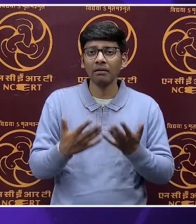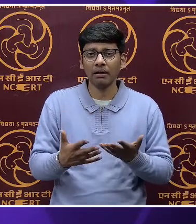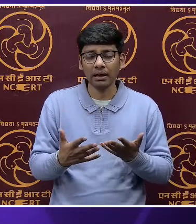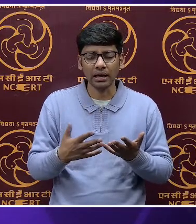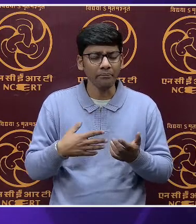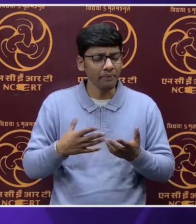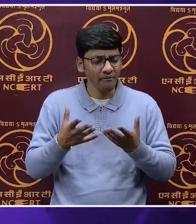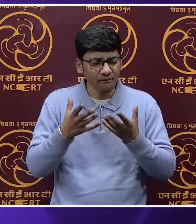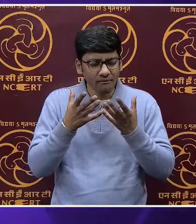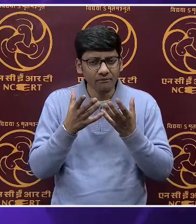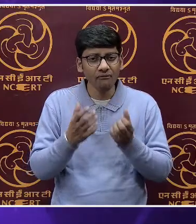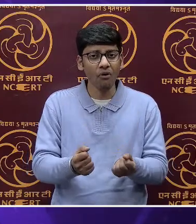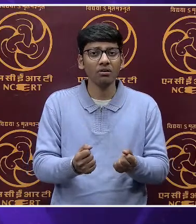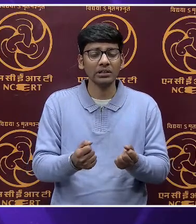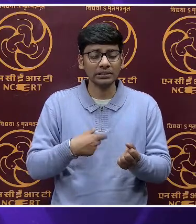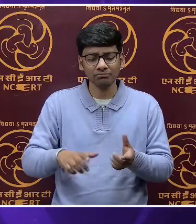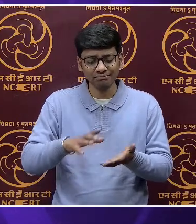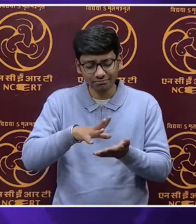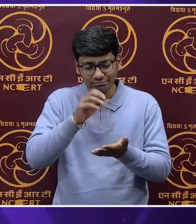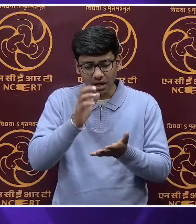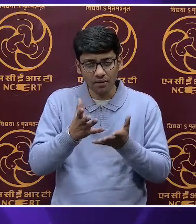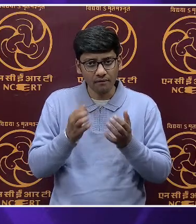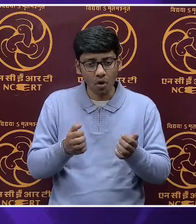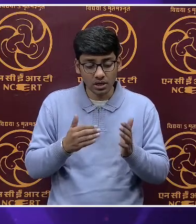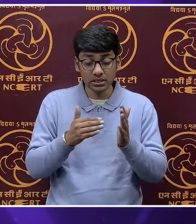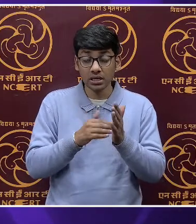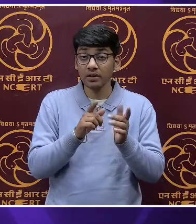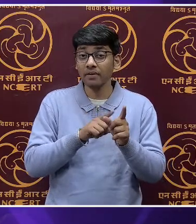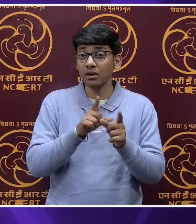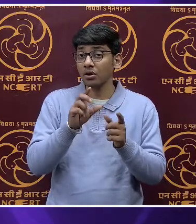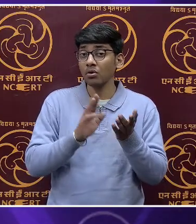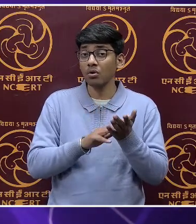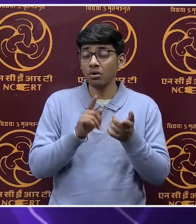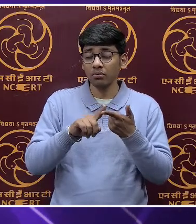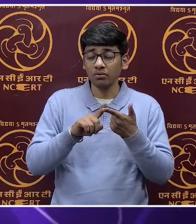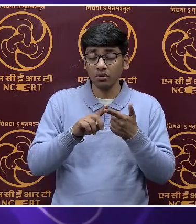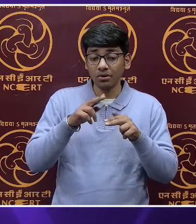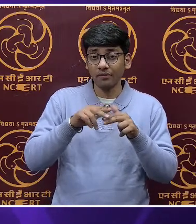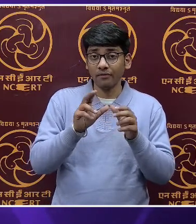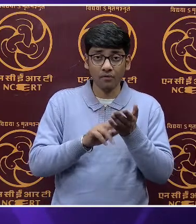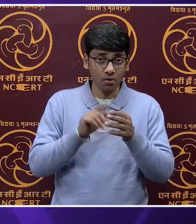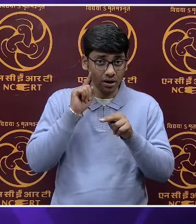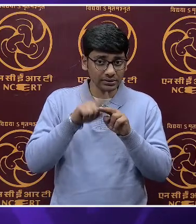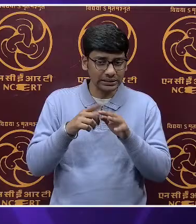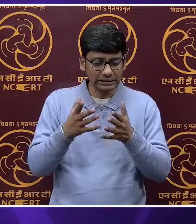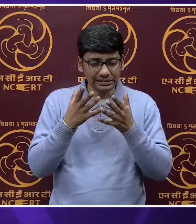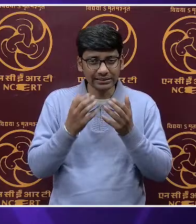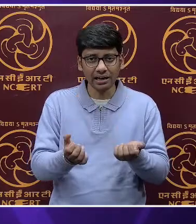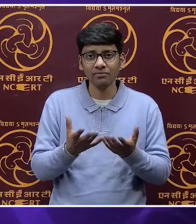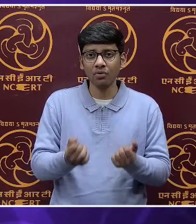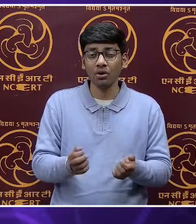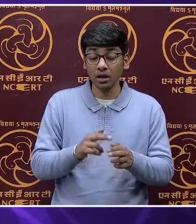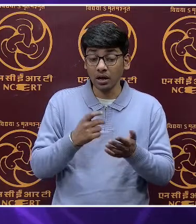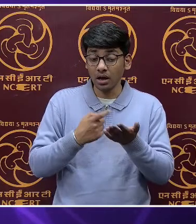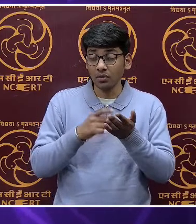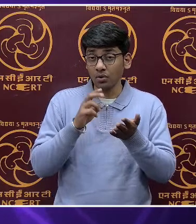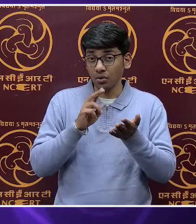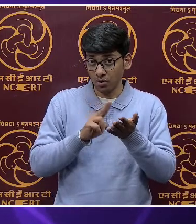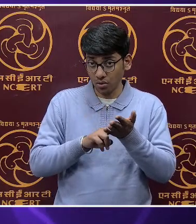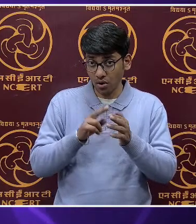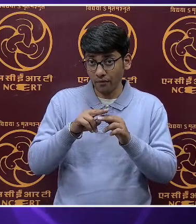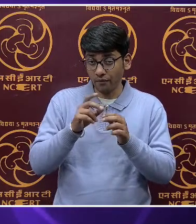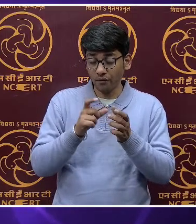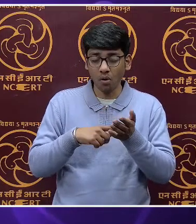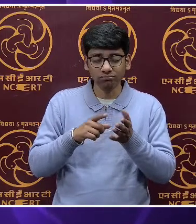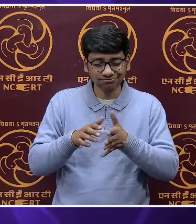right? So here, once again, I would bring about the importance of the role of teacher. Absolutely. Right? So Ron Forbes here